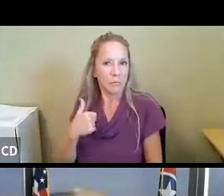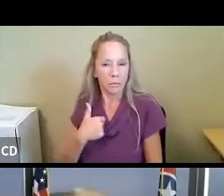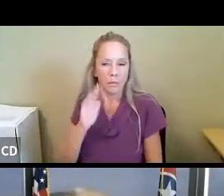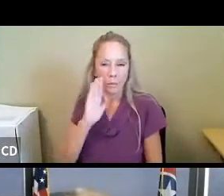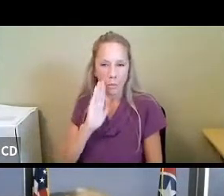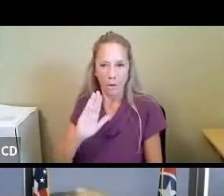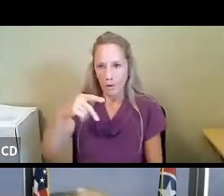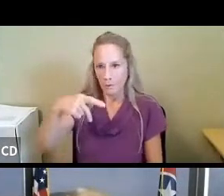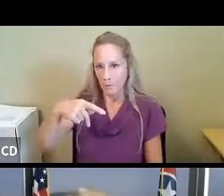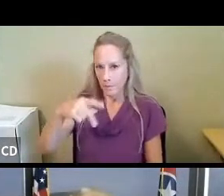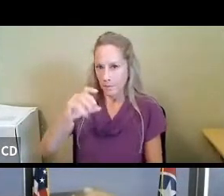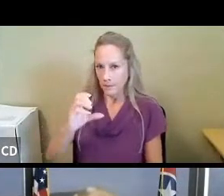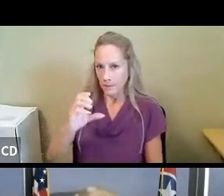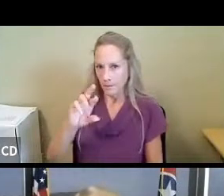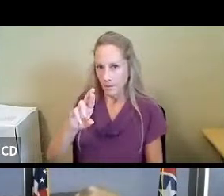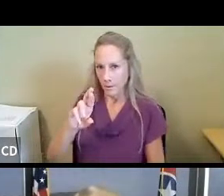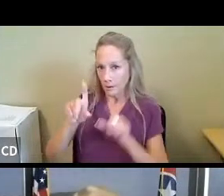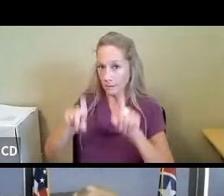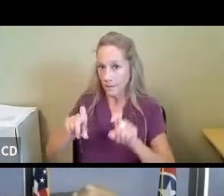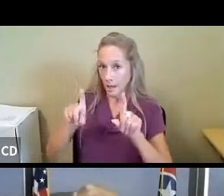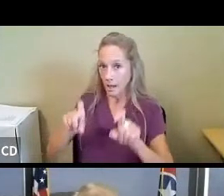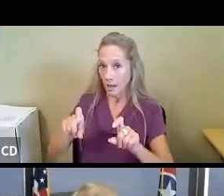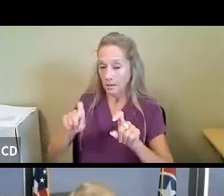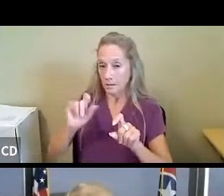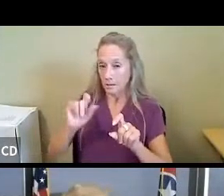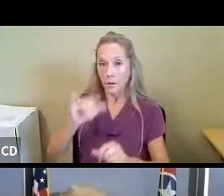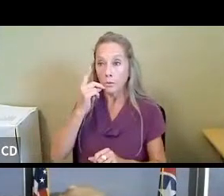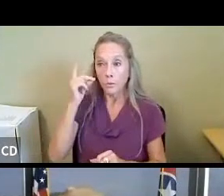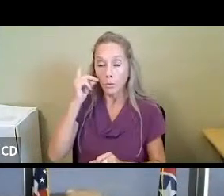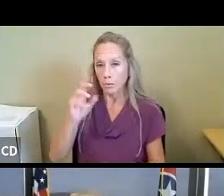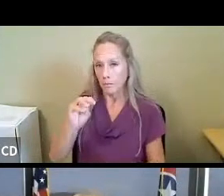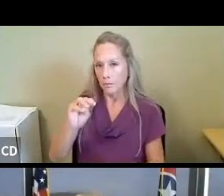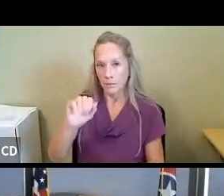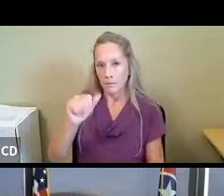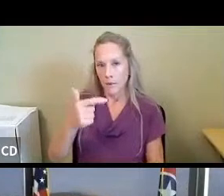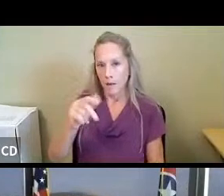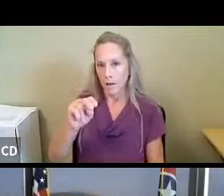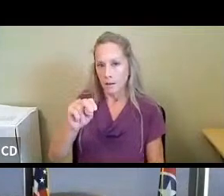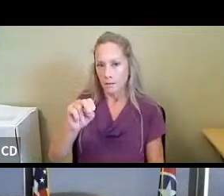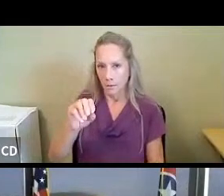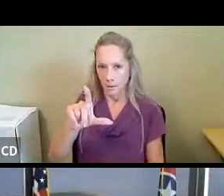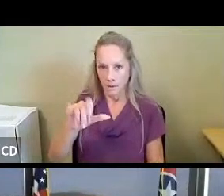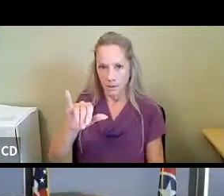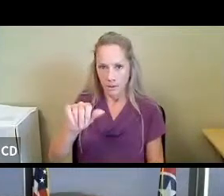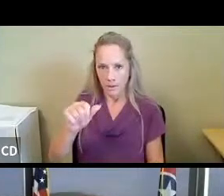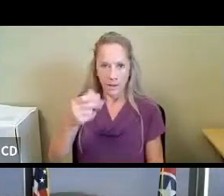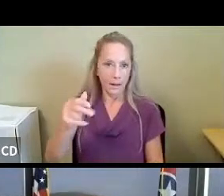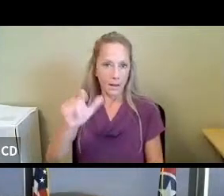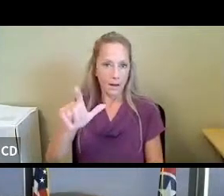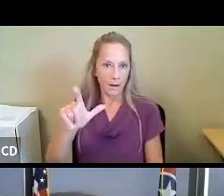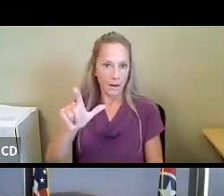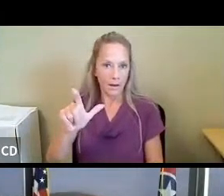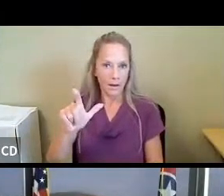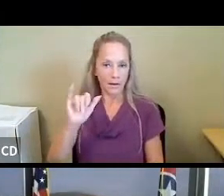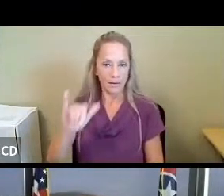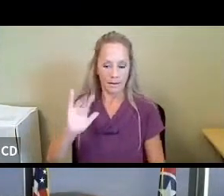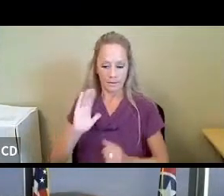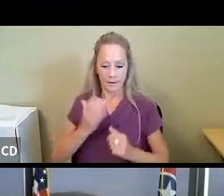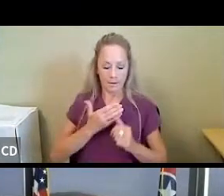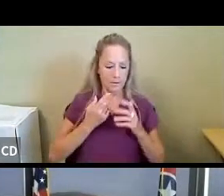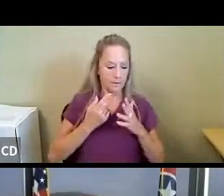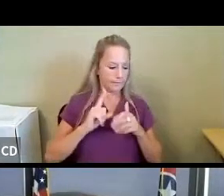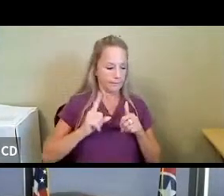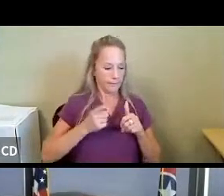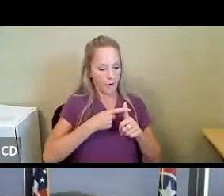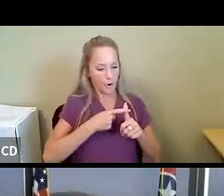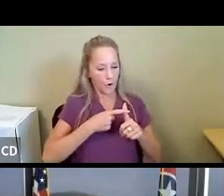PCR testing in Magnolia Hall. So this is our first rollout of our really